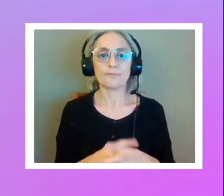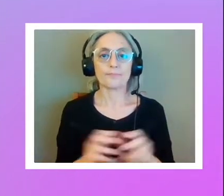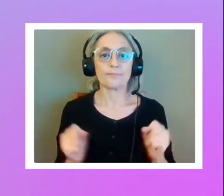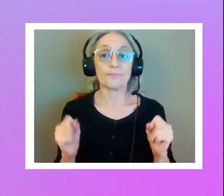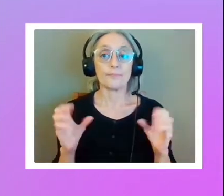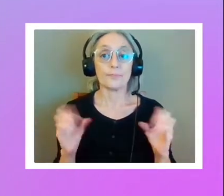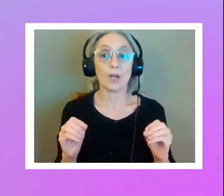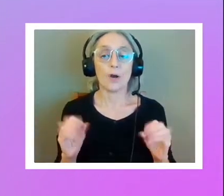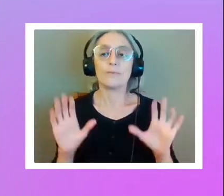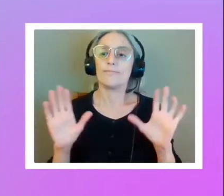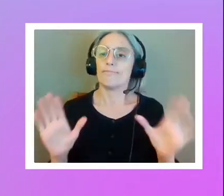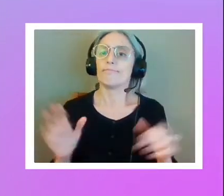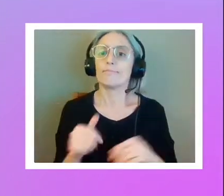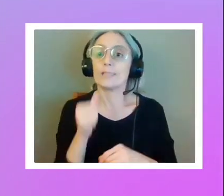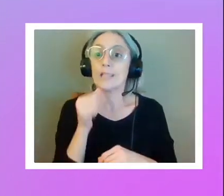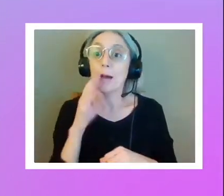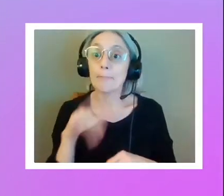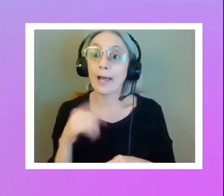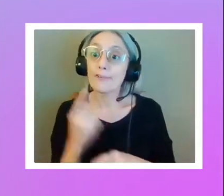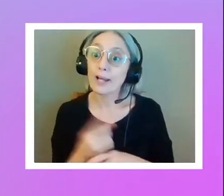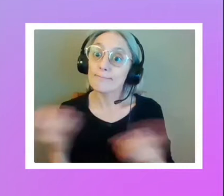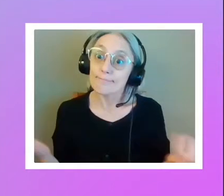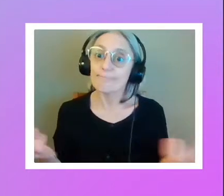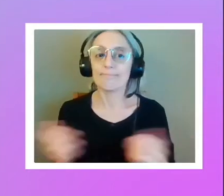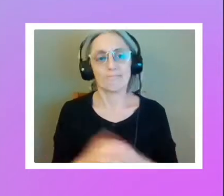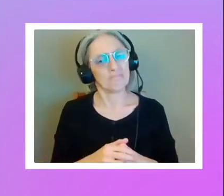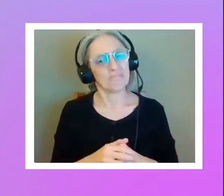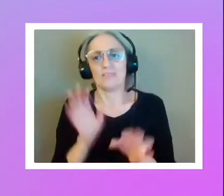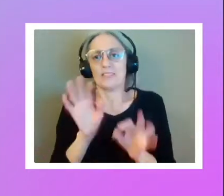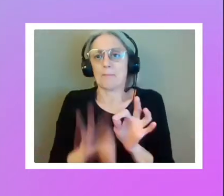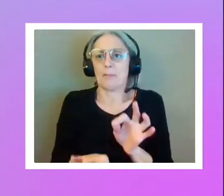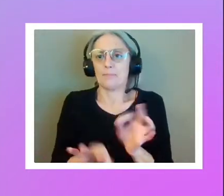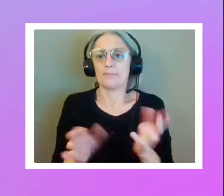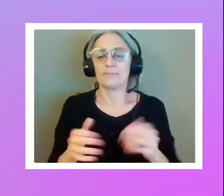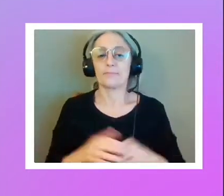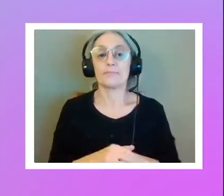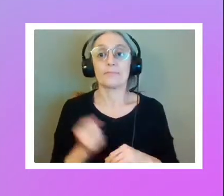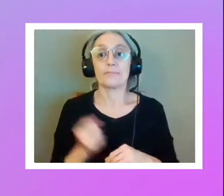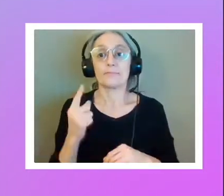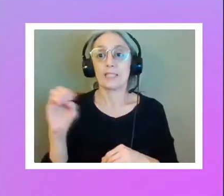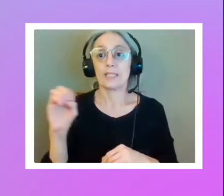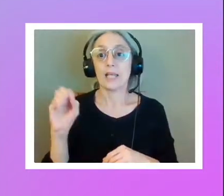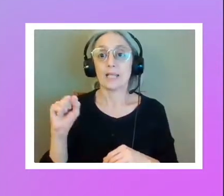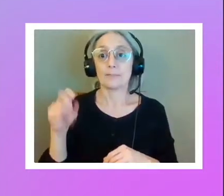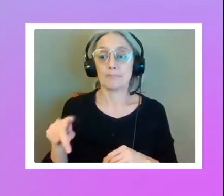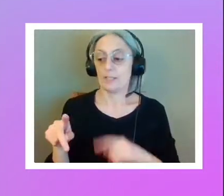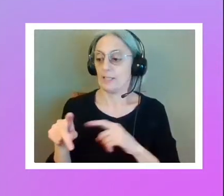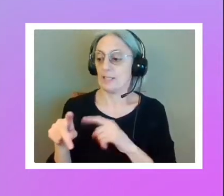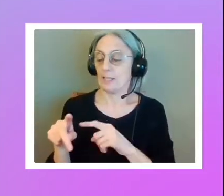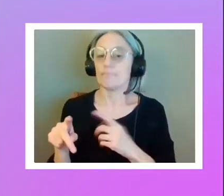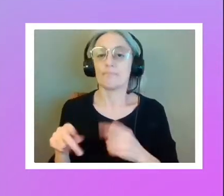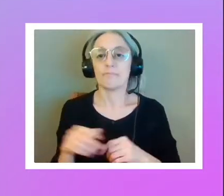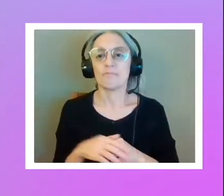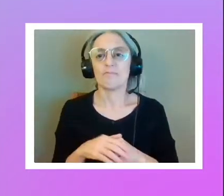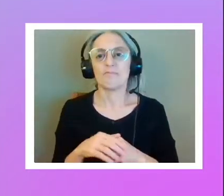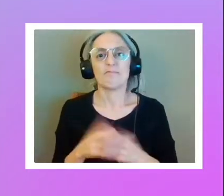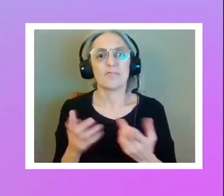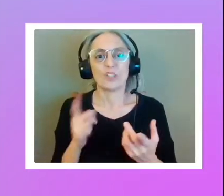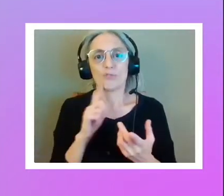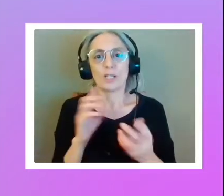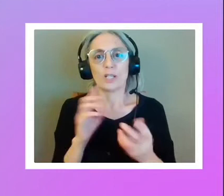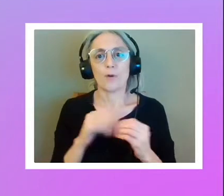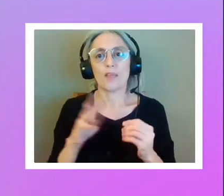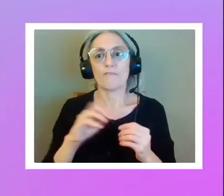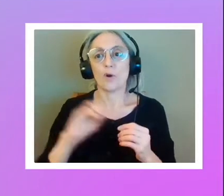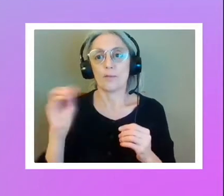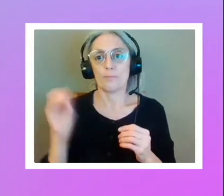So that's not too bad, huh? It's a pretty simple, really. But when it comes to an ESP, more than 40% of email users report